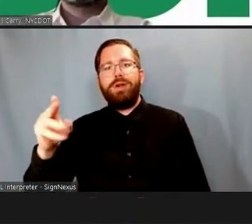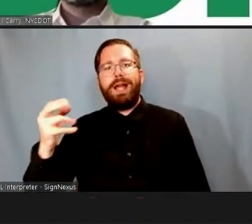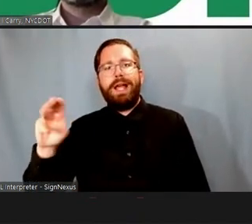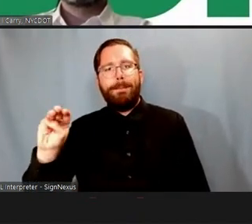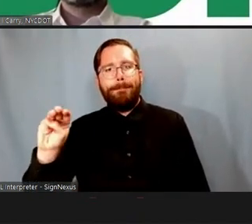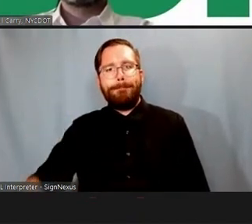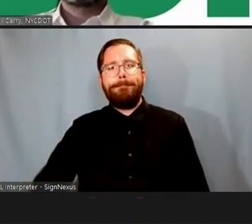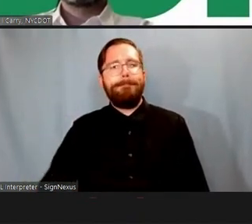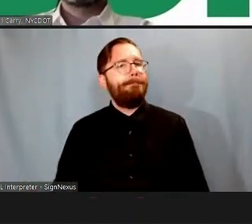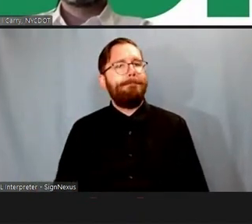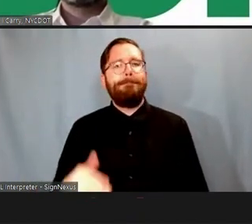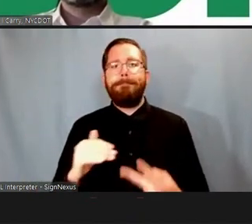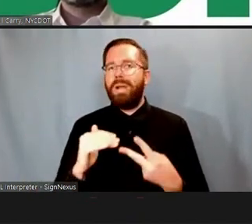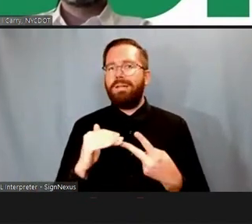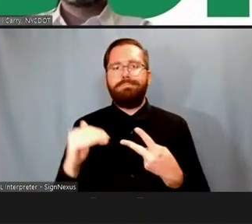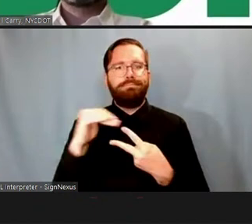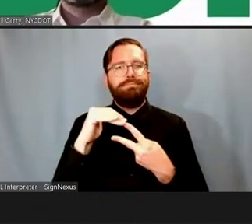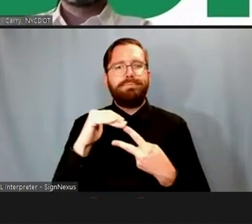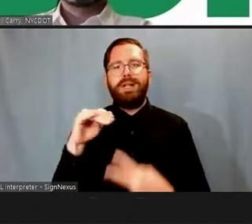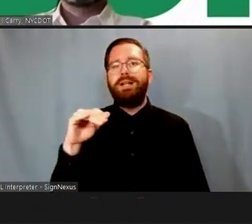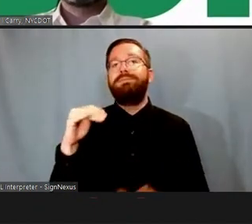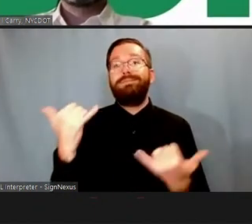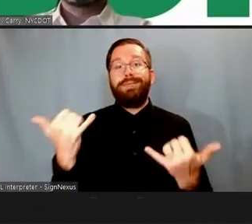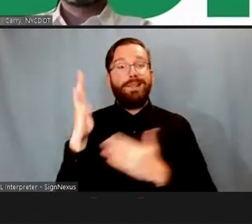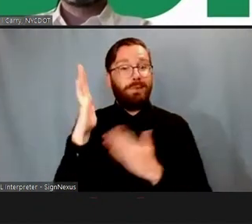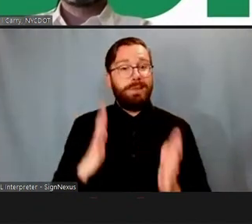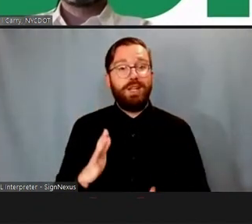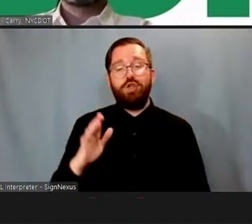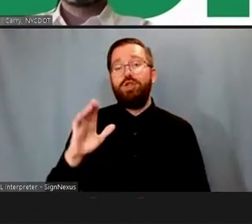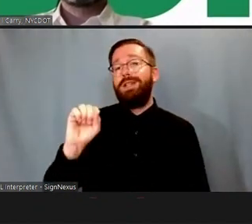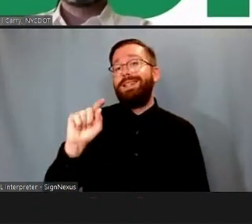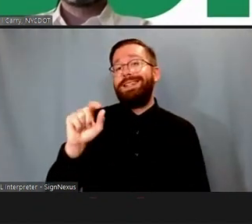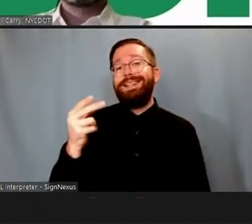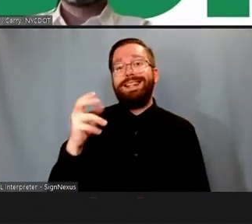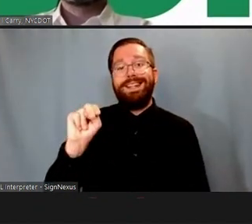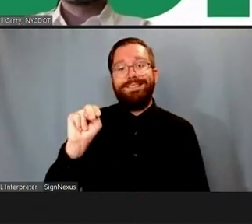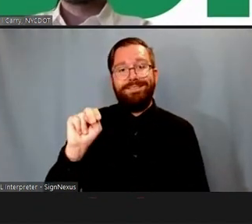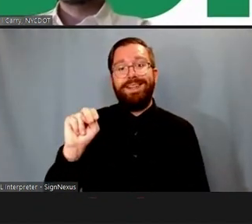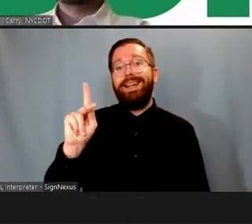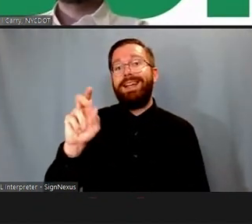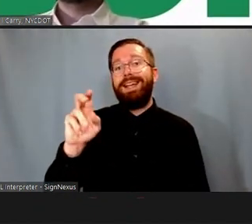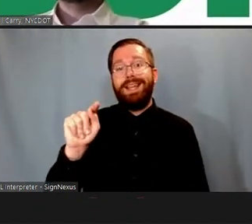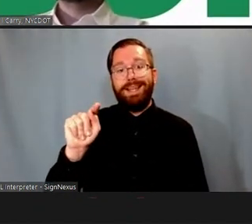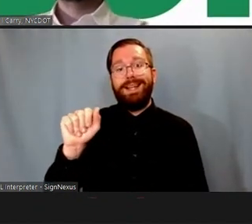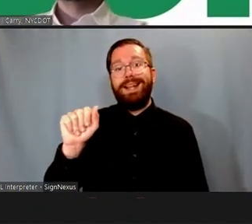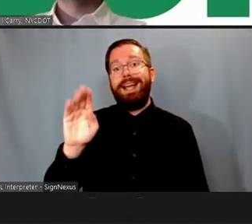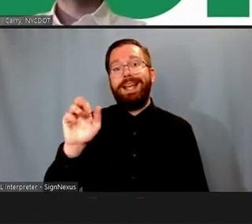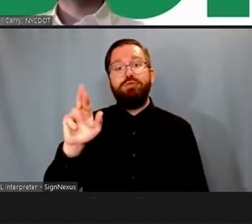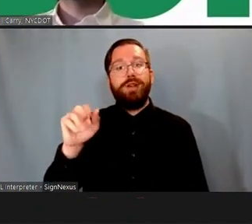our next speaker is stephen kent abraham followed by joseph lebeddy